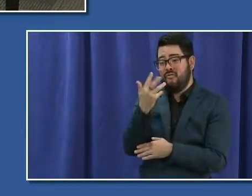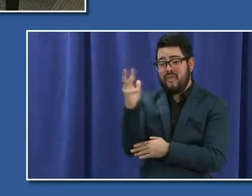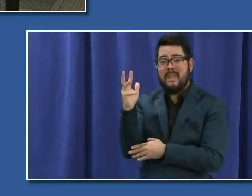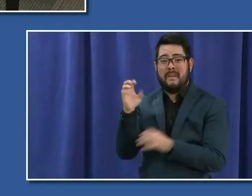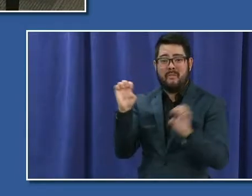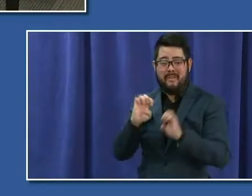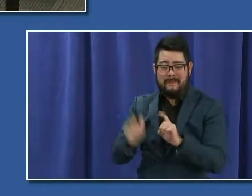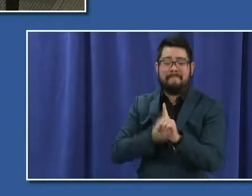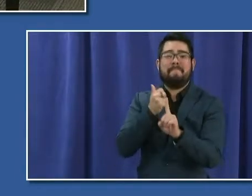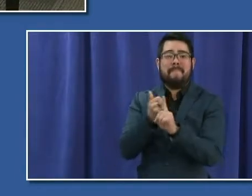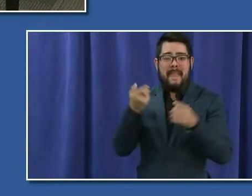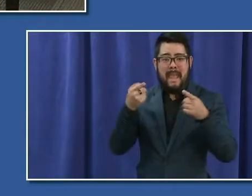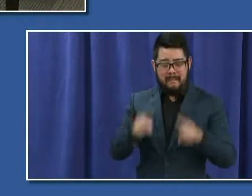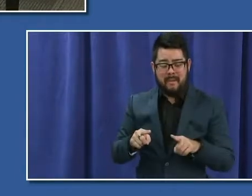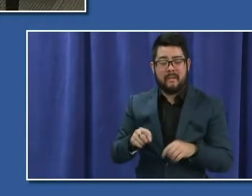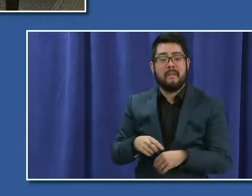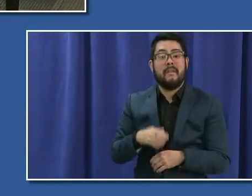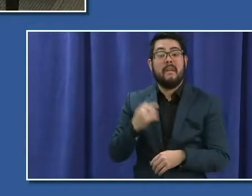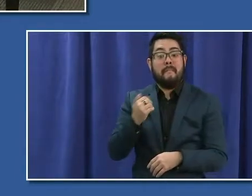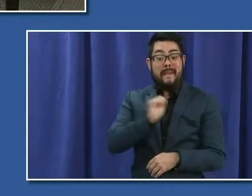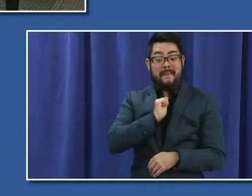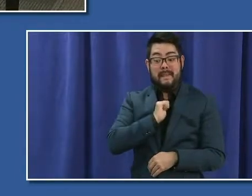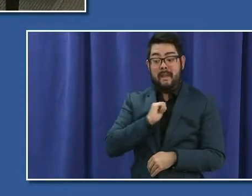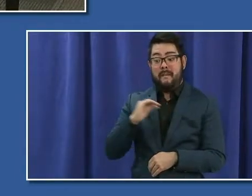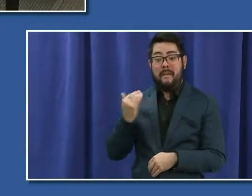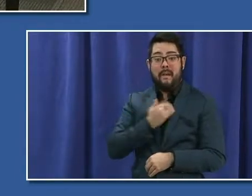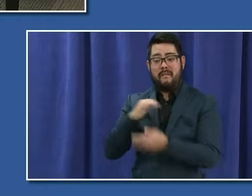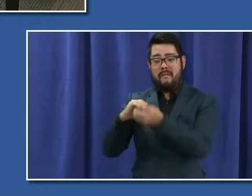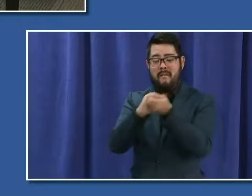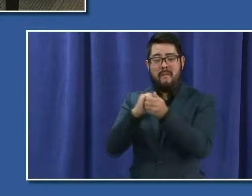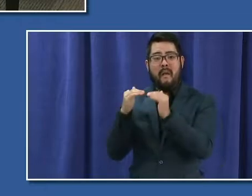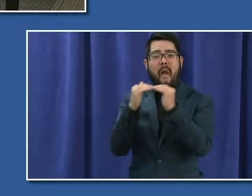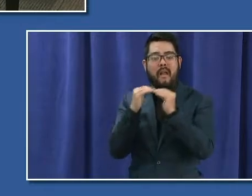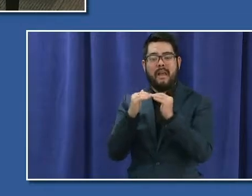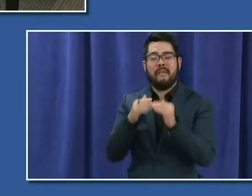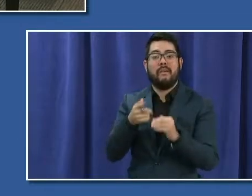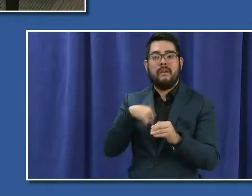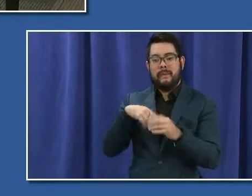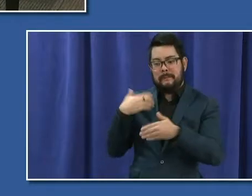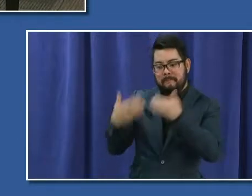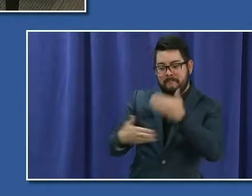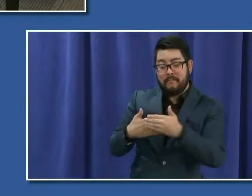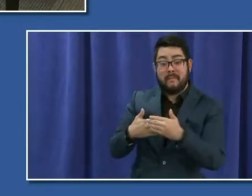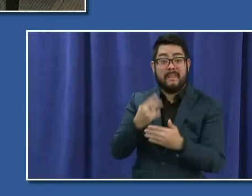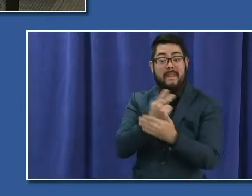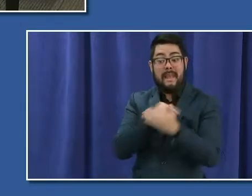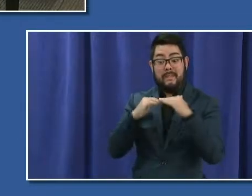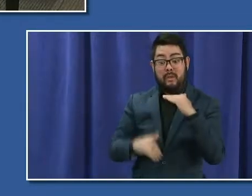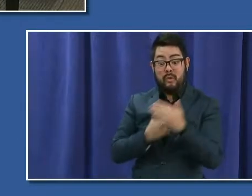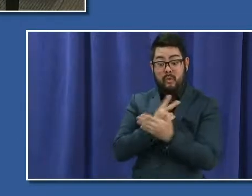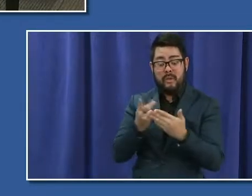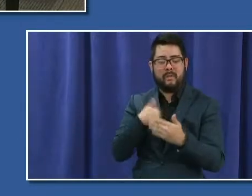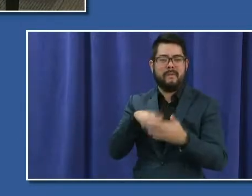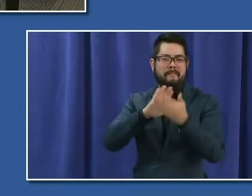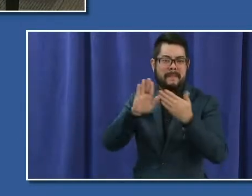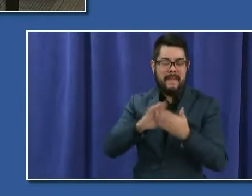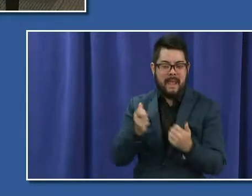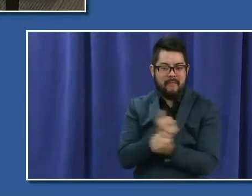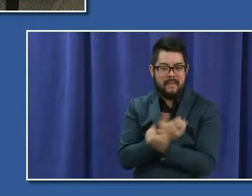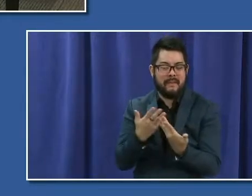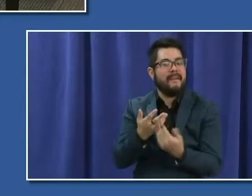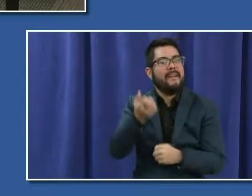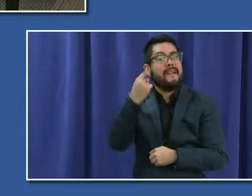my colleagues here and their departments, we were able to clear up the emergencies within a 2-week period. There's still a lot of work to do,